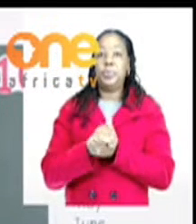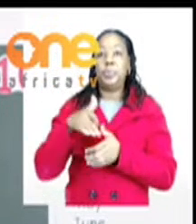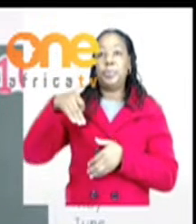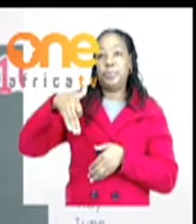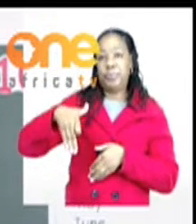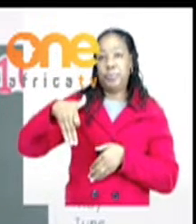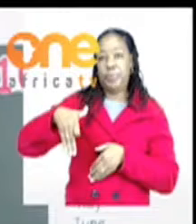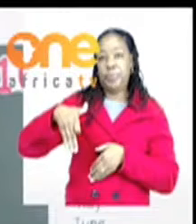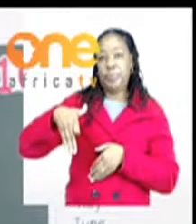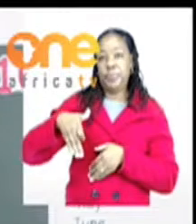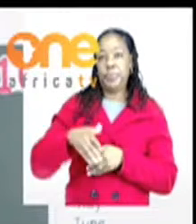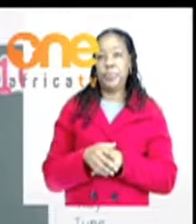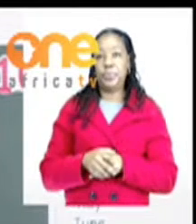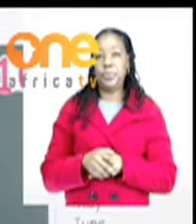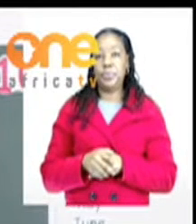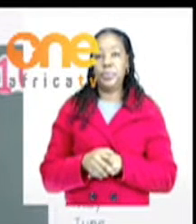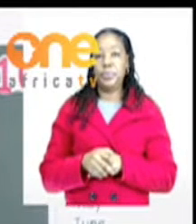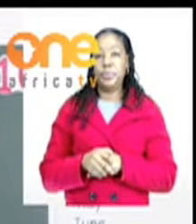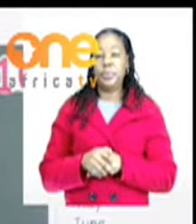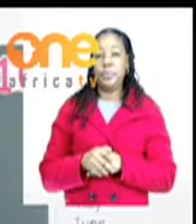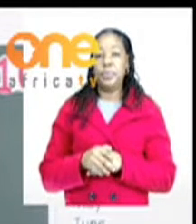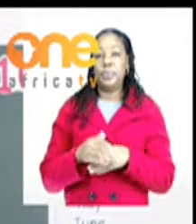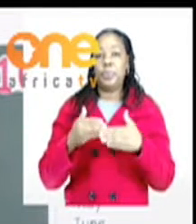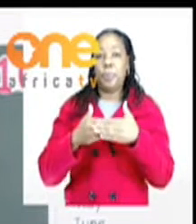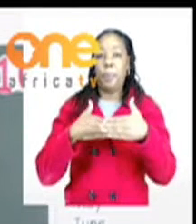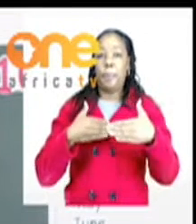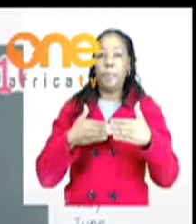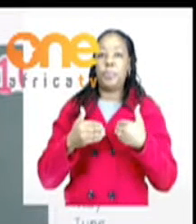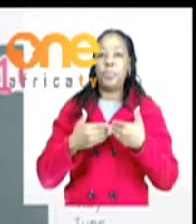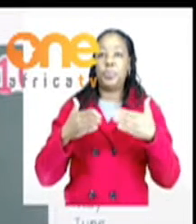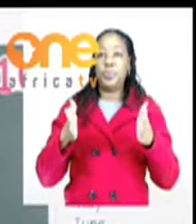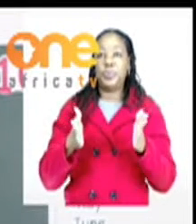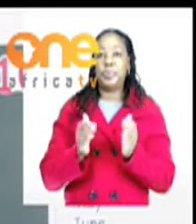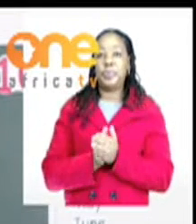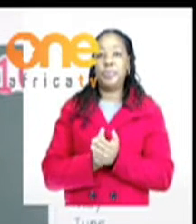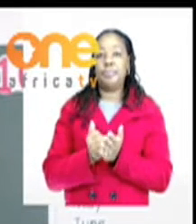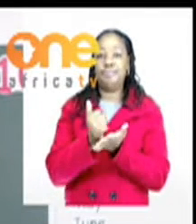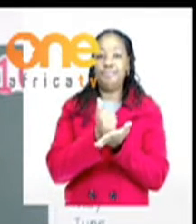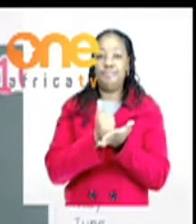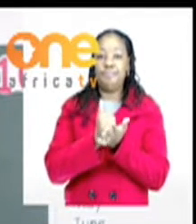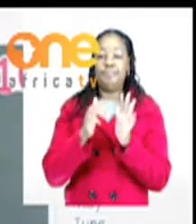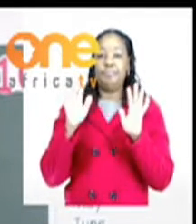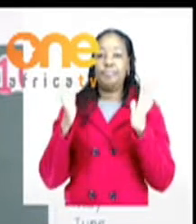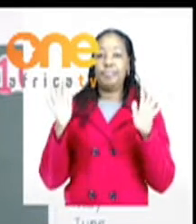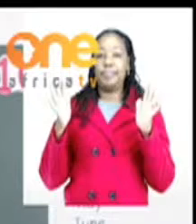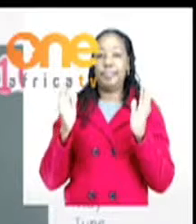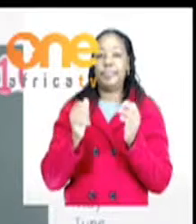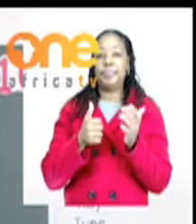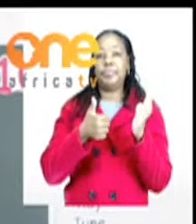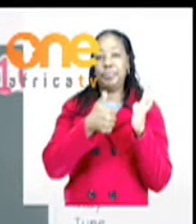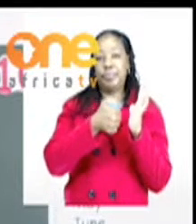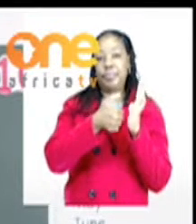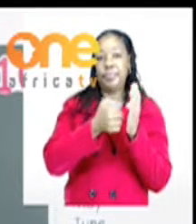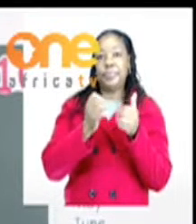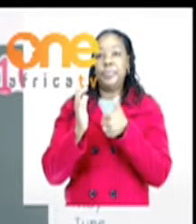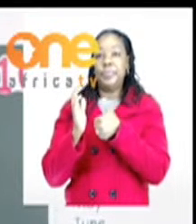Namibia. Now, before we begin our lessons, let's sanitize our hands.